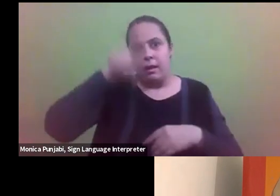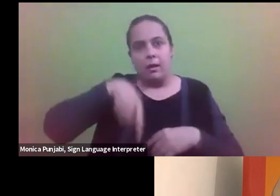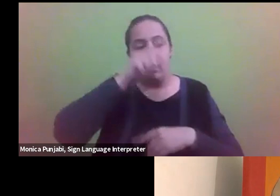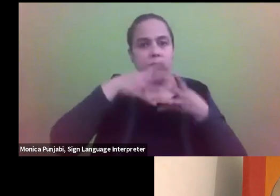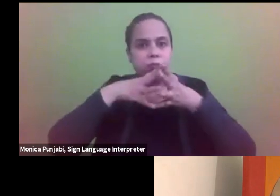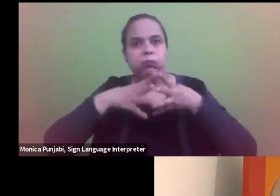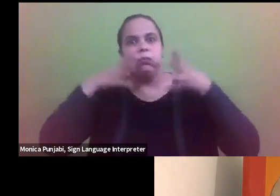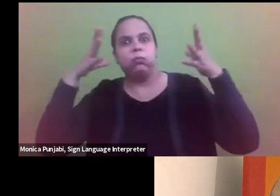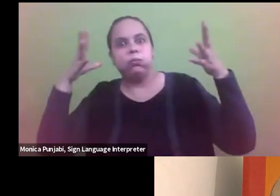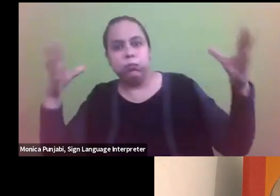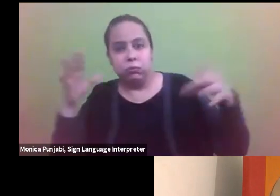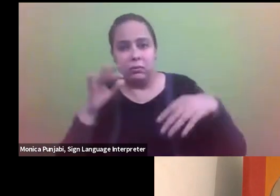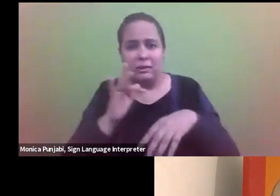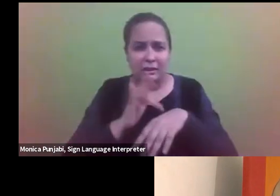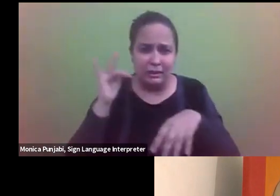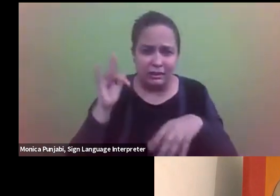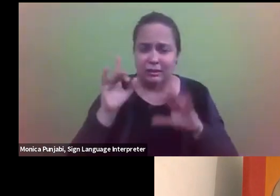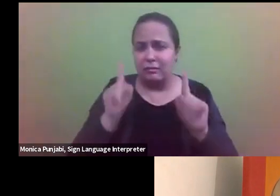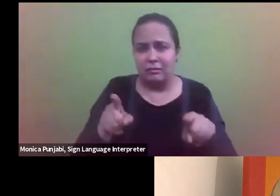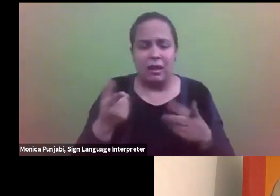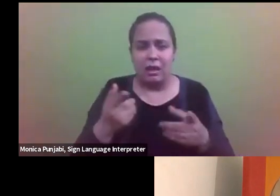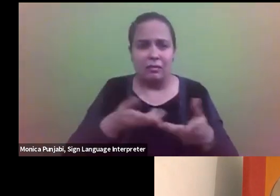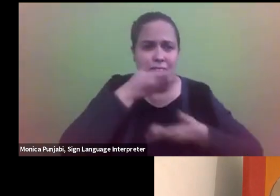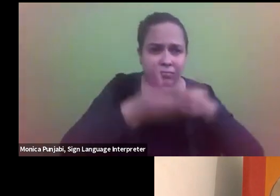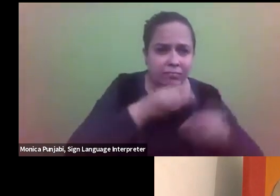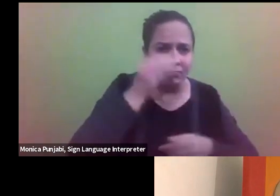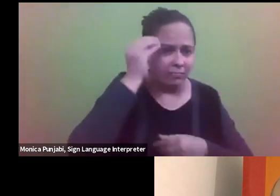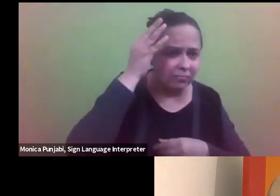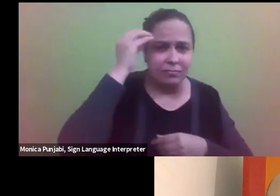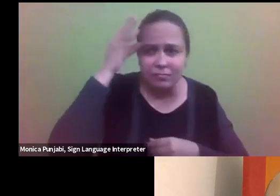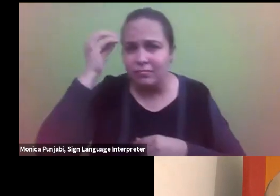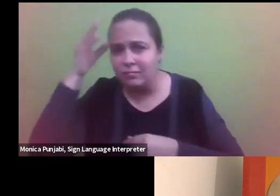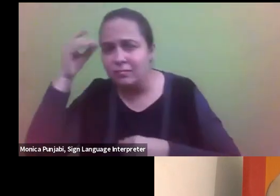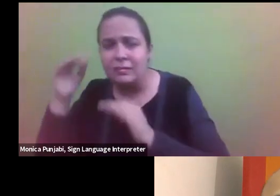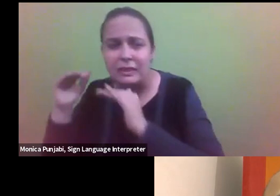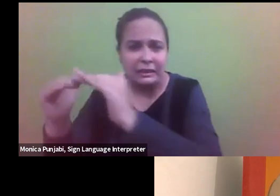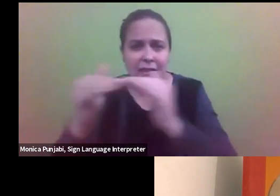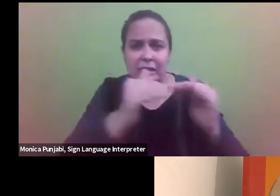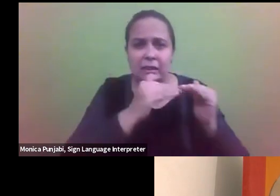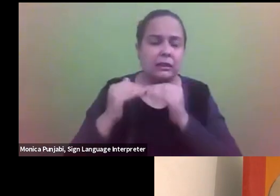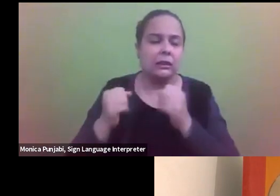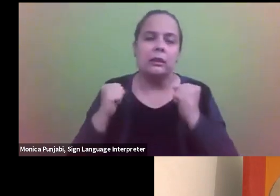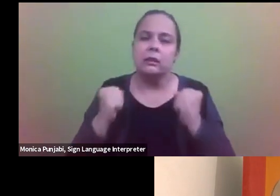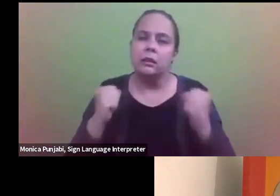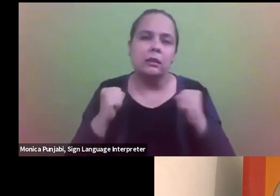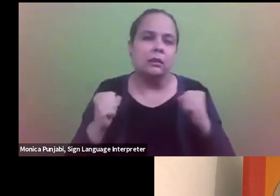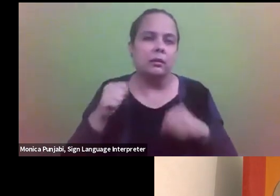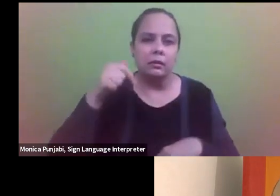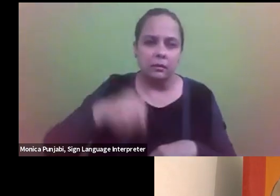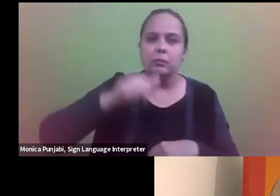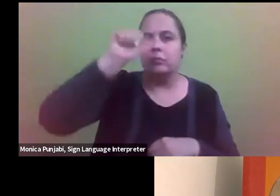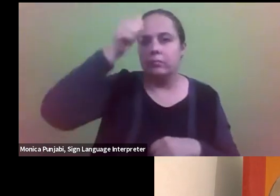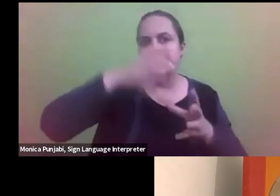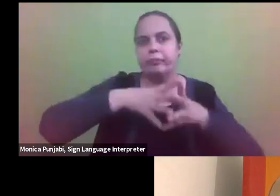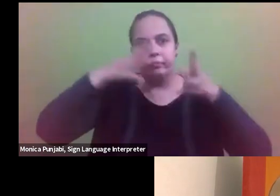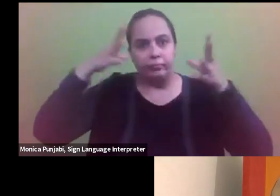to be sensitized towards each other, respect and celebrate our differences, despite whatever our innate biases would be, and then cherish inclusion